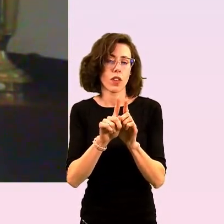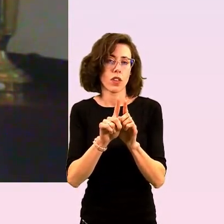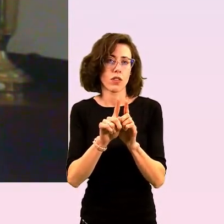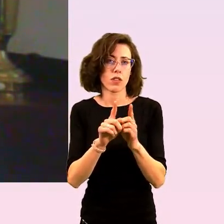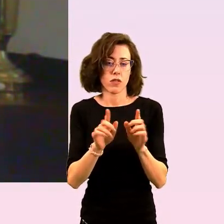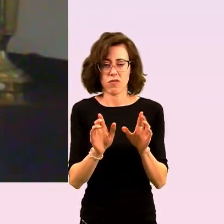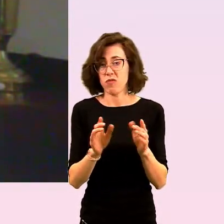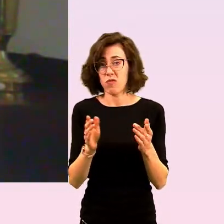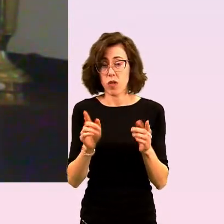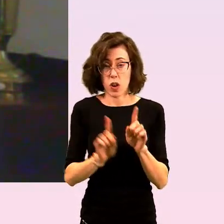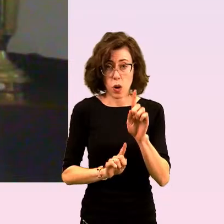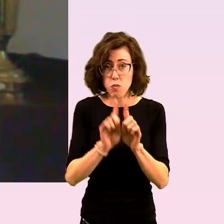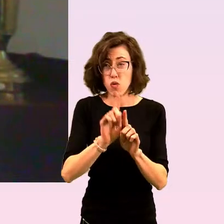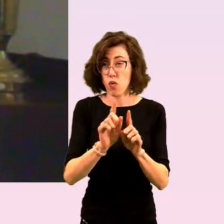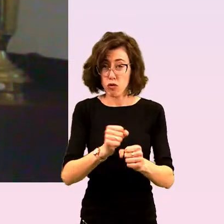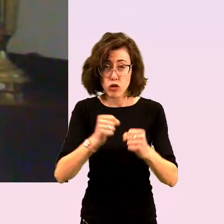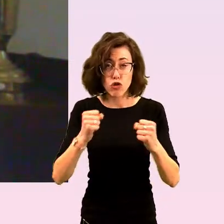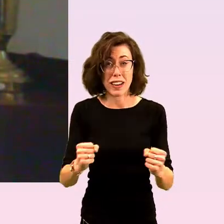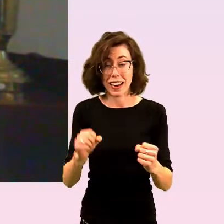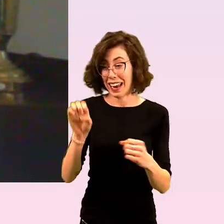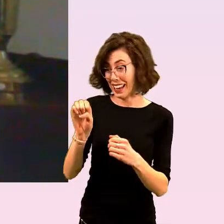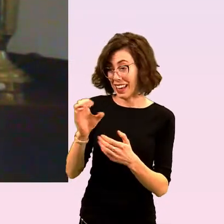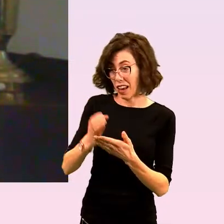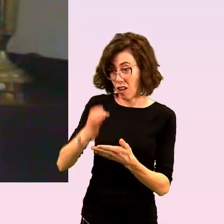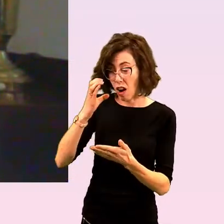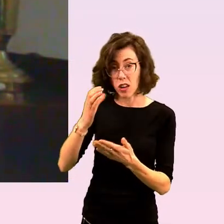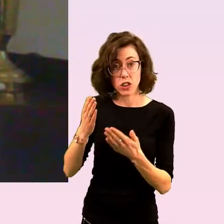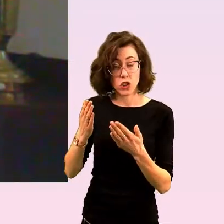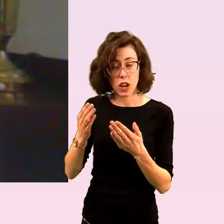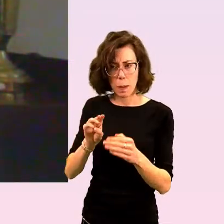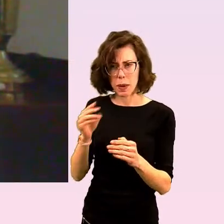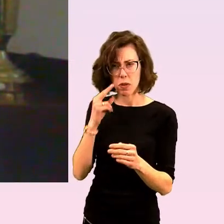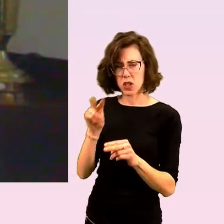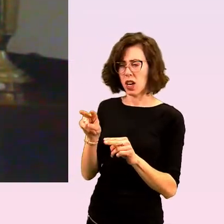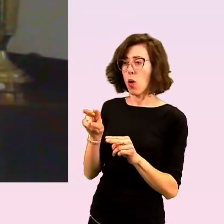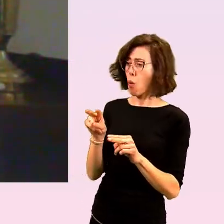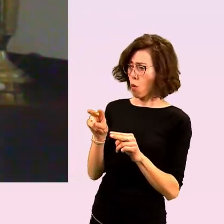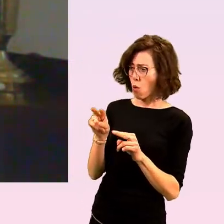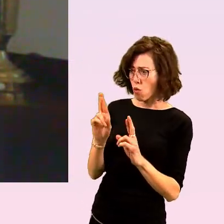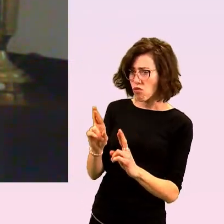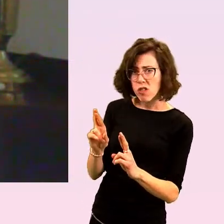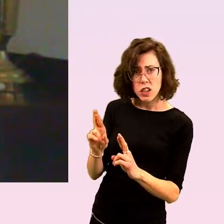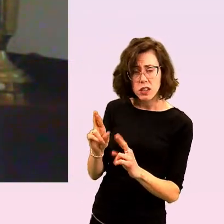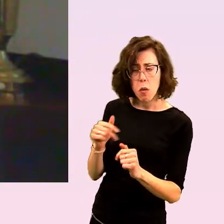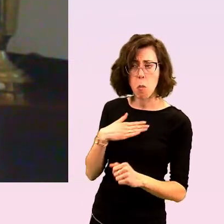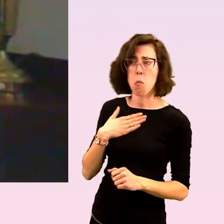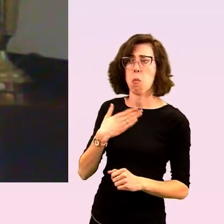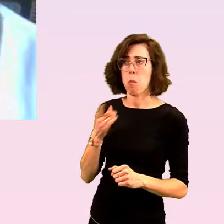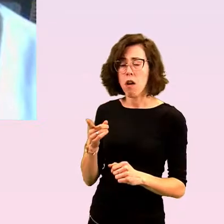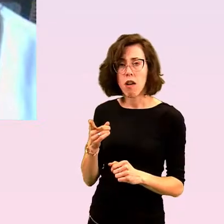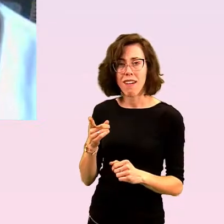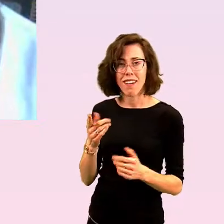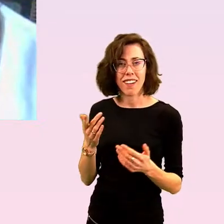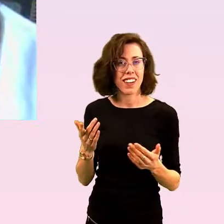like eCollege, and people are attracted to that, and that's good to see, actually.